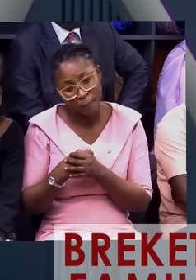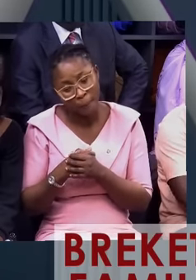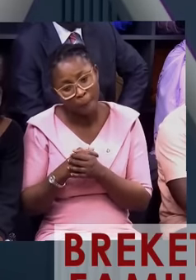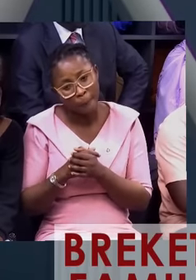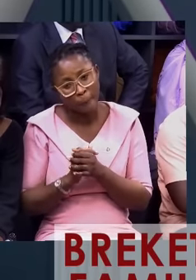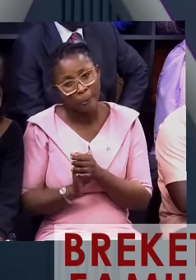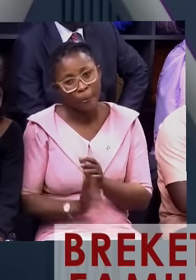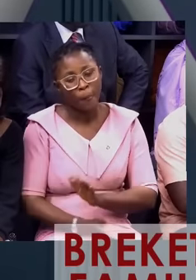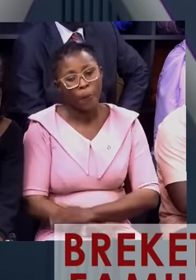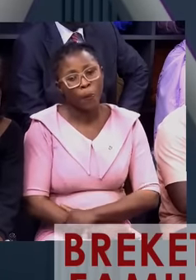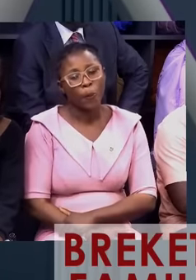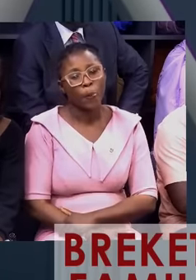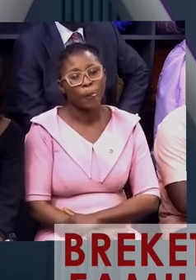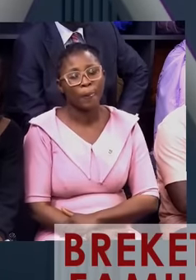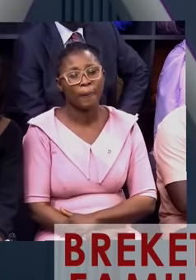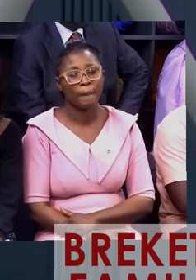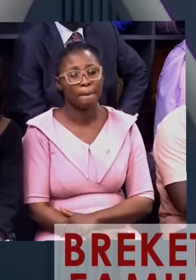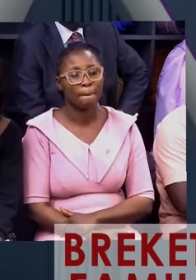problem